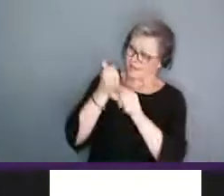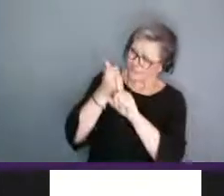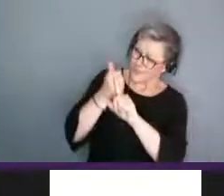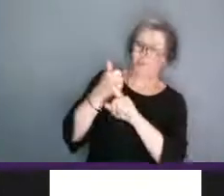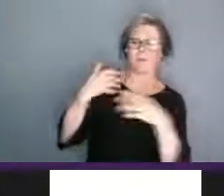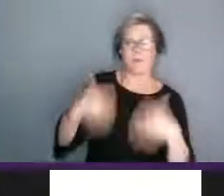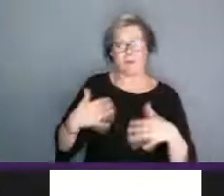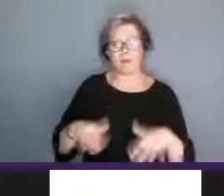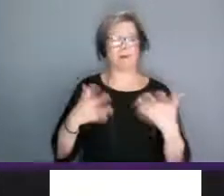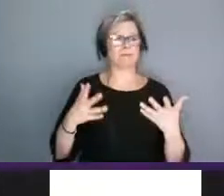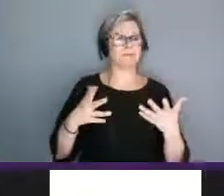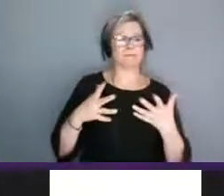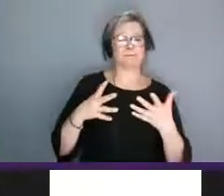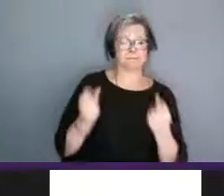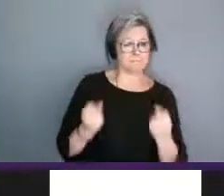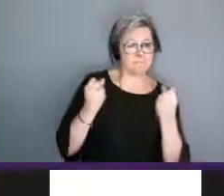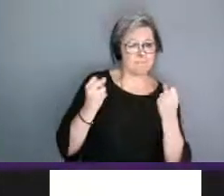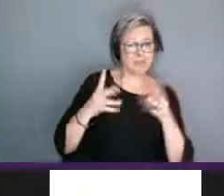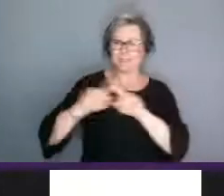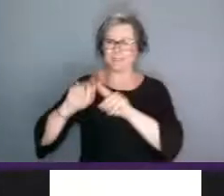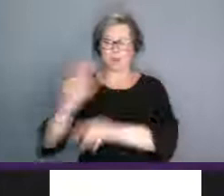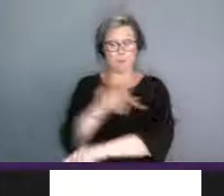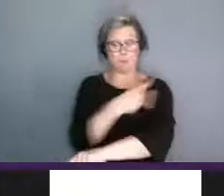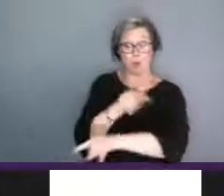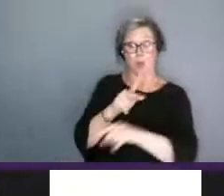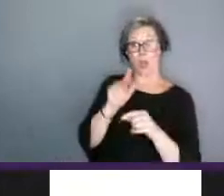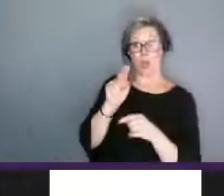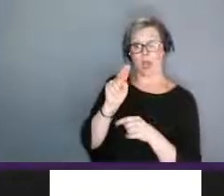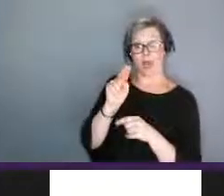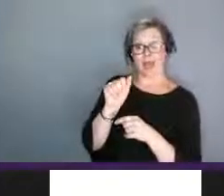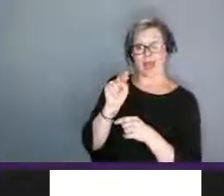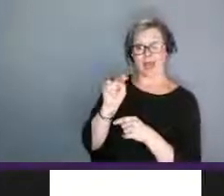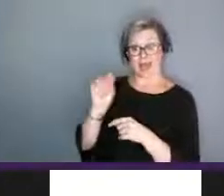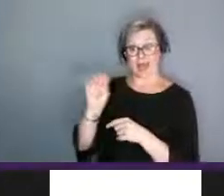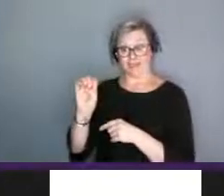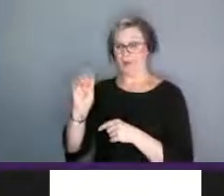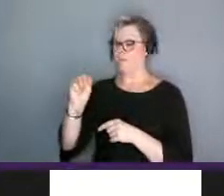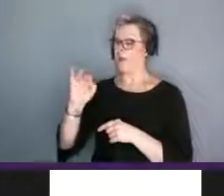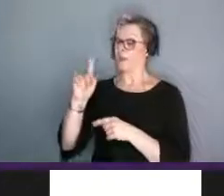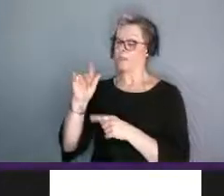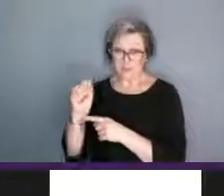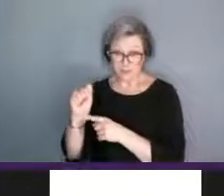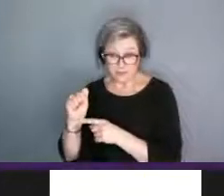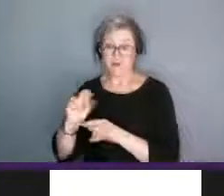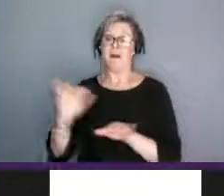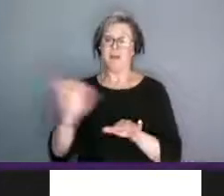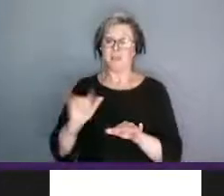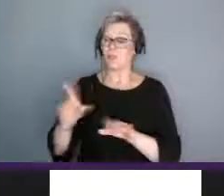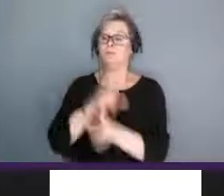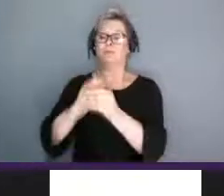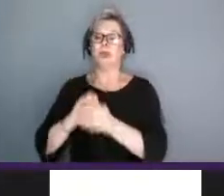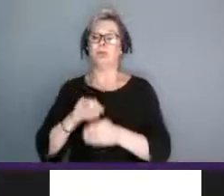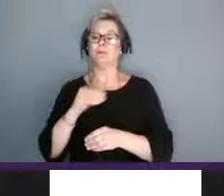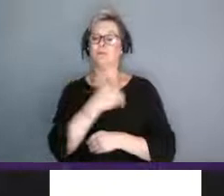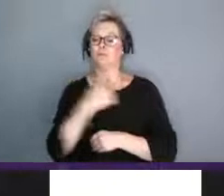with novelist and poet Anne Michaels, including 3 recent productions at the Toronto International Festival of